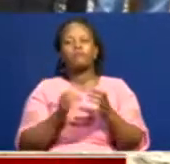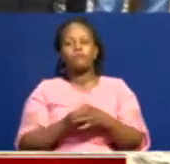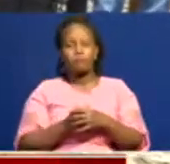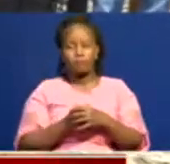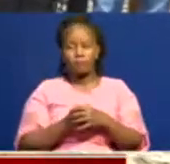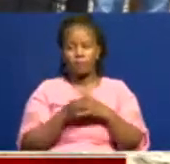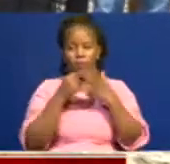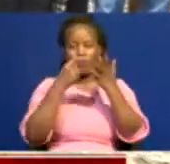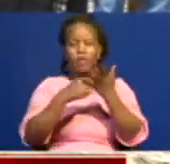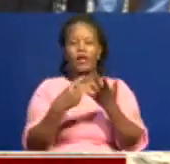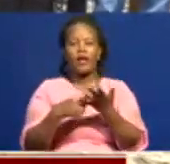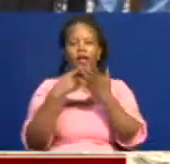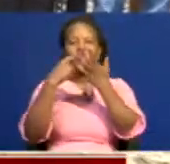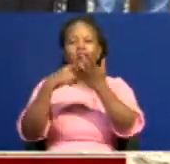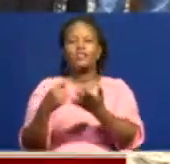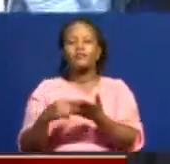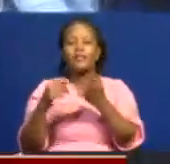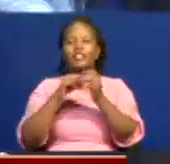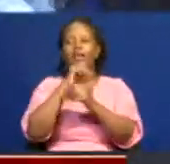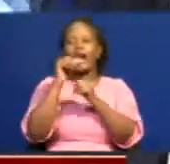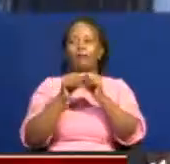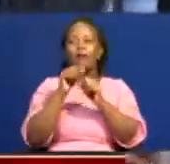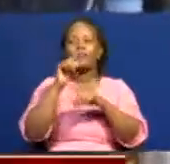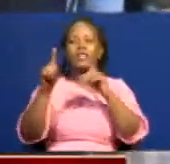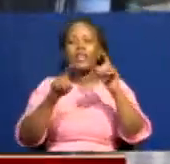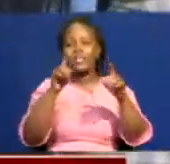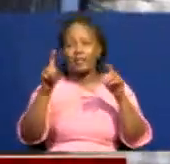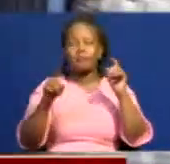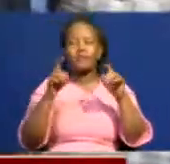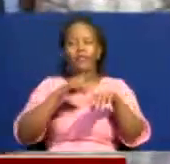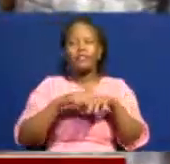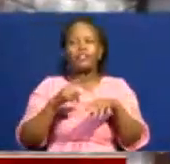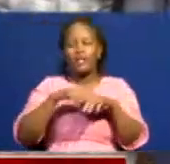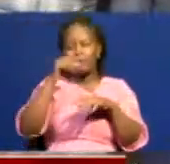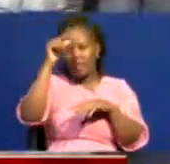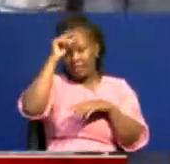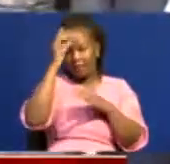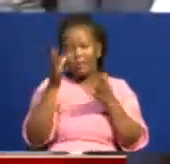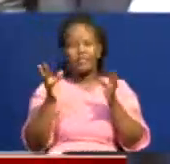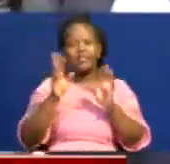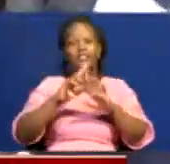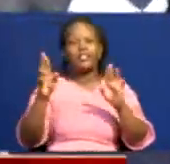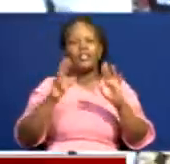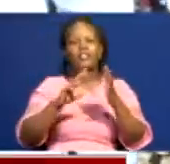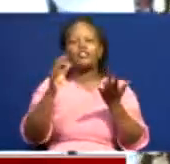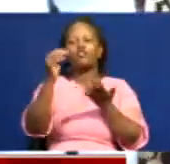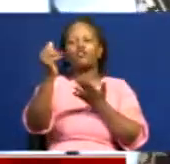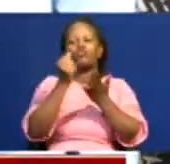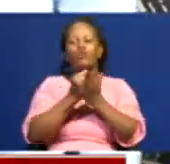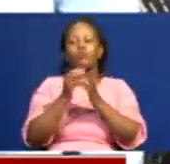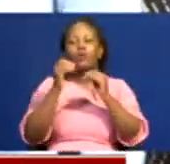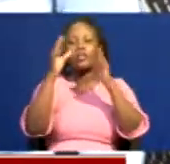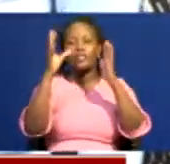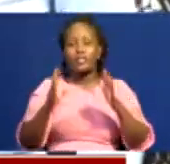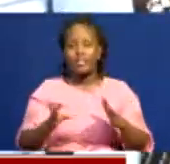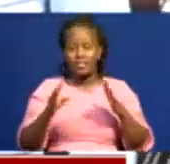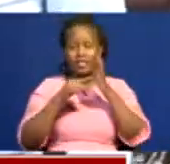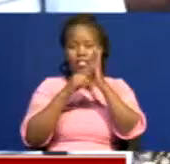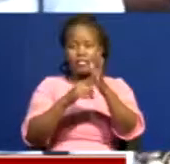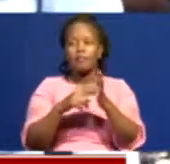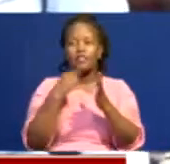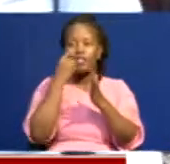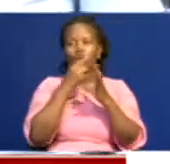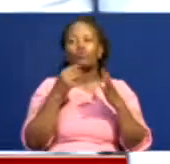The debate over the exam comes even as the government is urged to employ teachers, especially those that have already practiced in